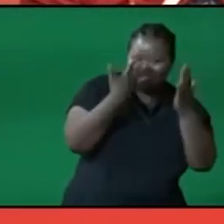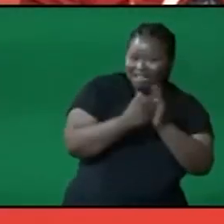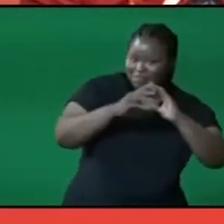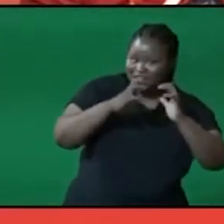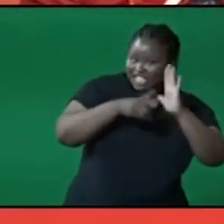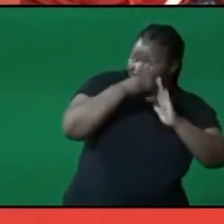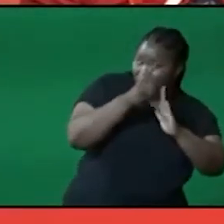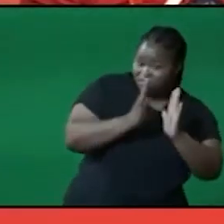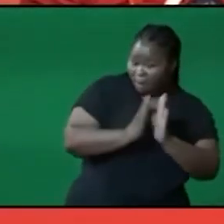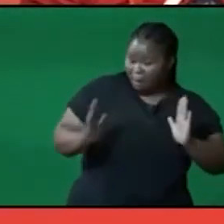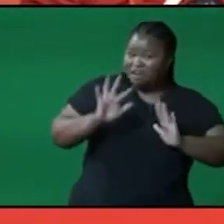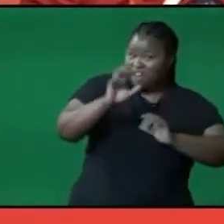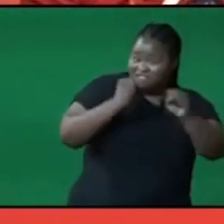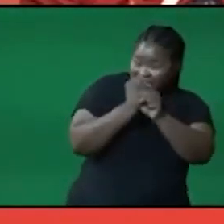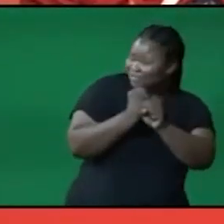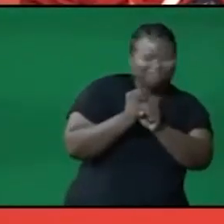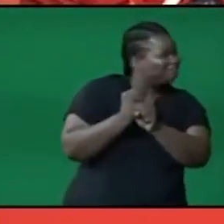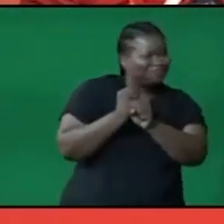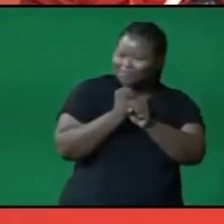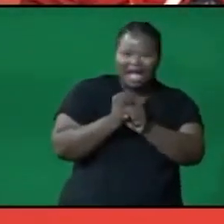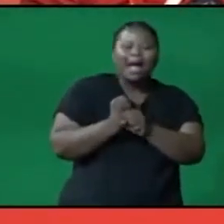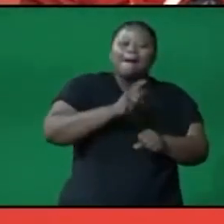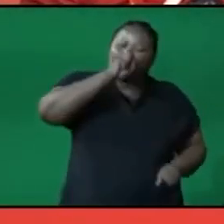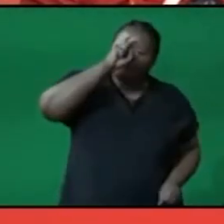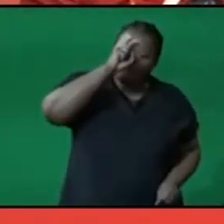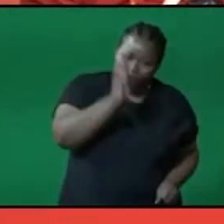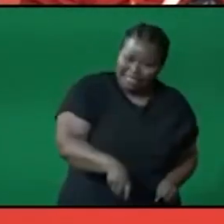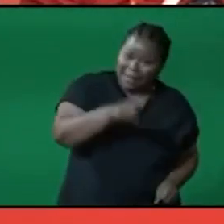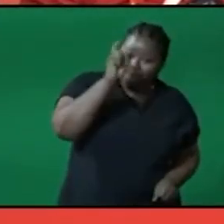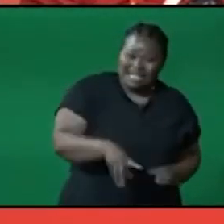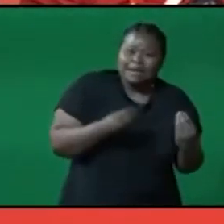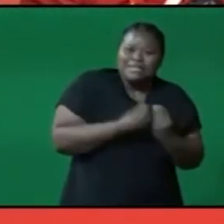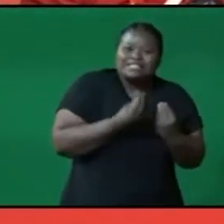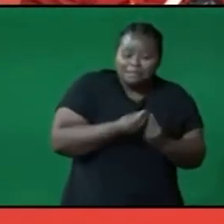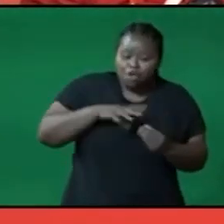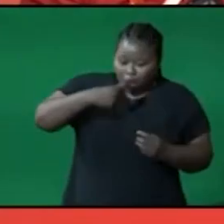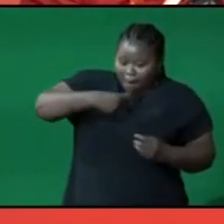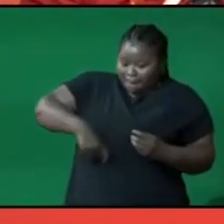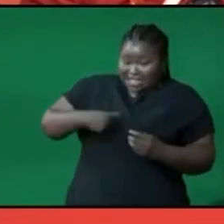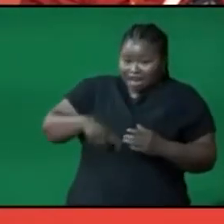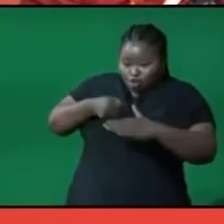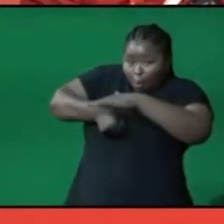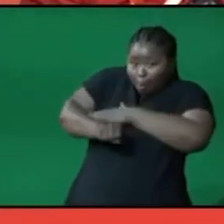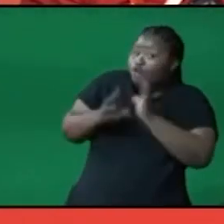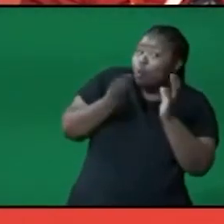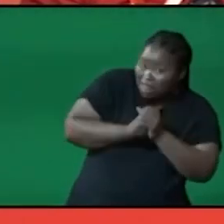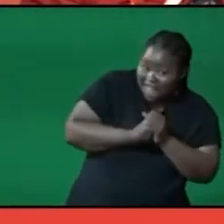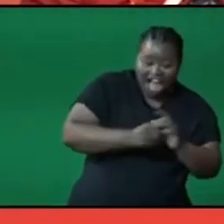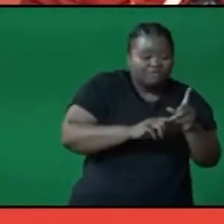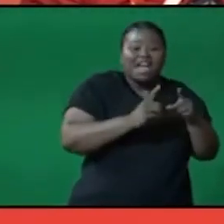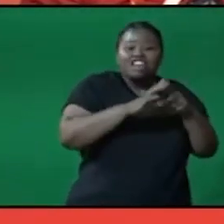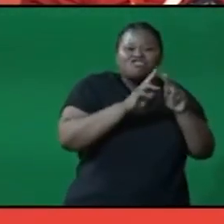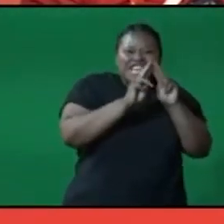over 5 years. It must be something that is organically born within you. A national